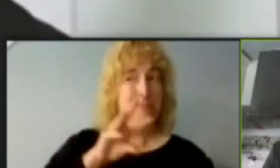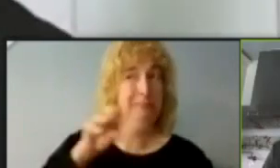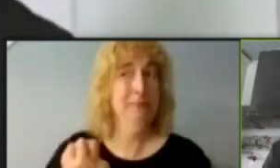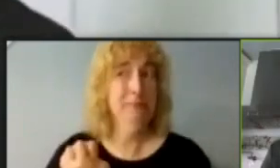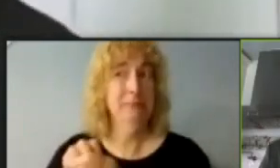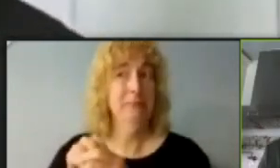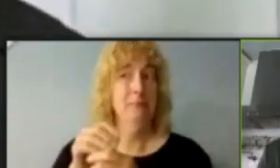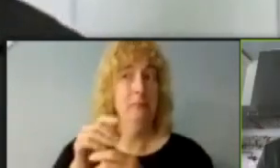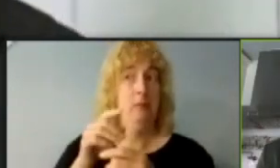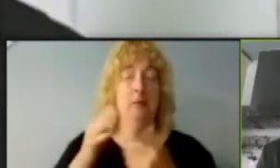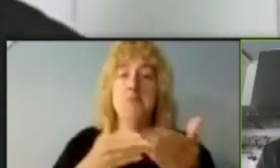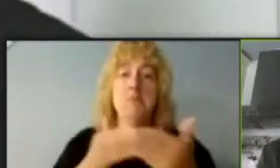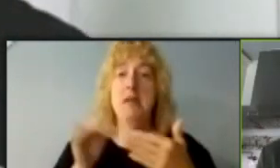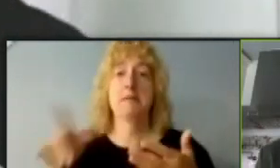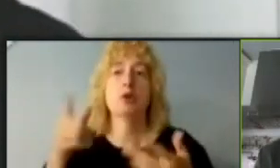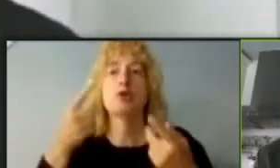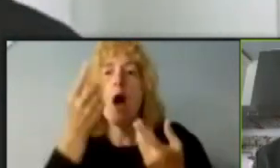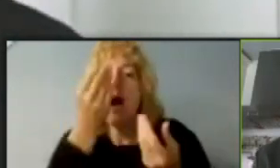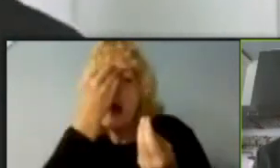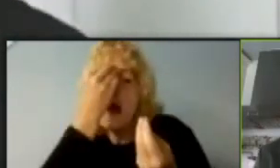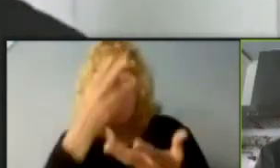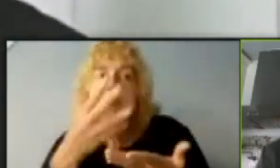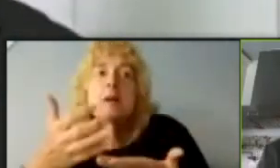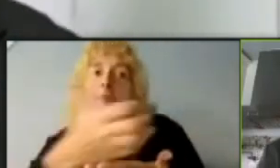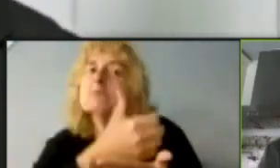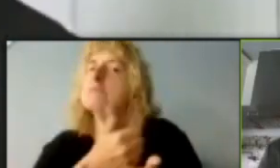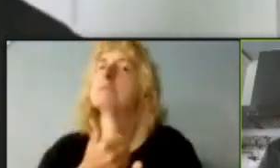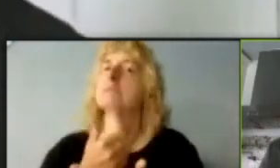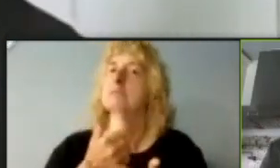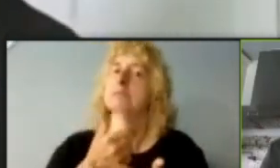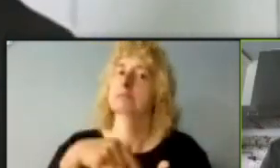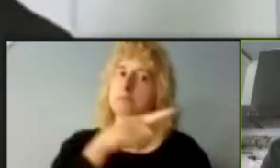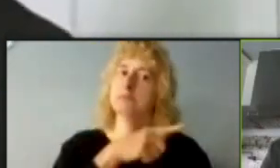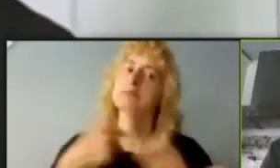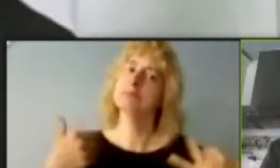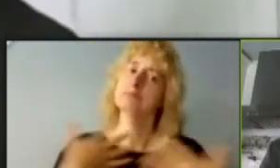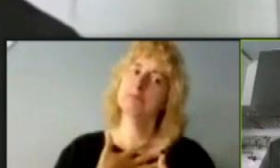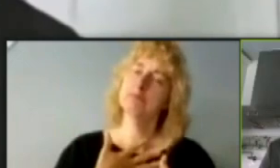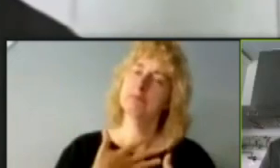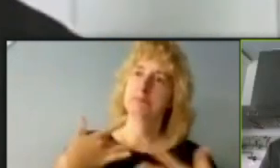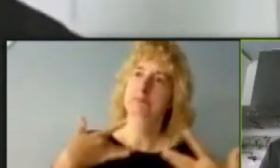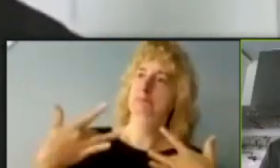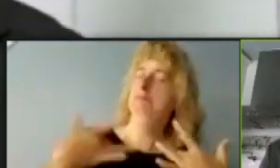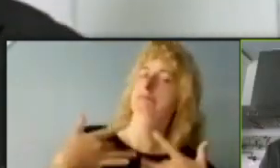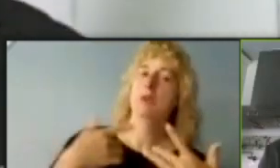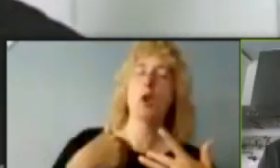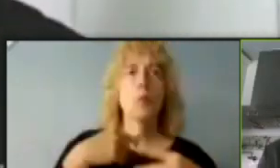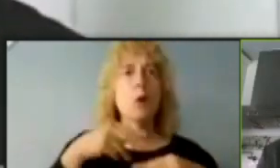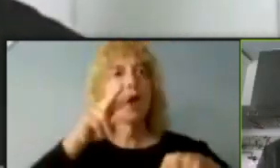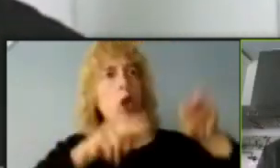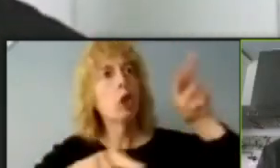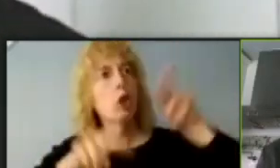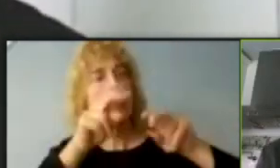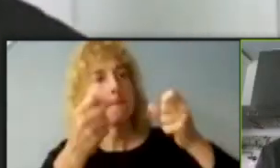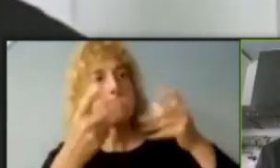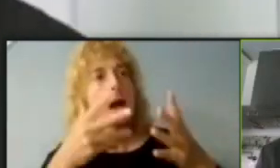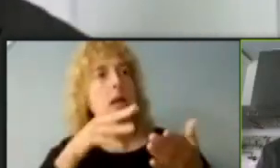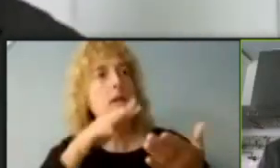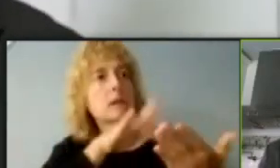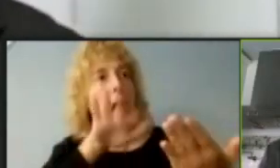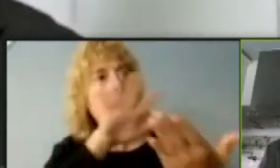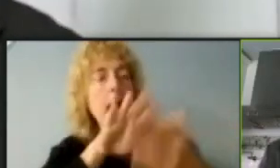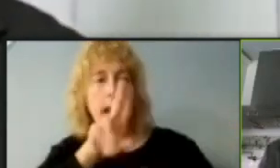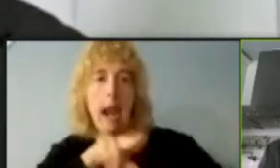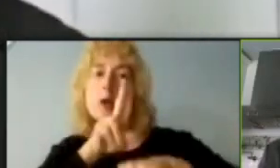information gathering settings. We looked at a number of different studies that have taken place nationally, and they have